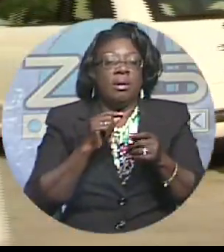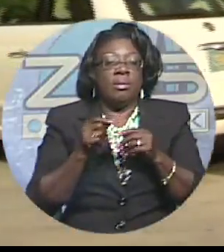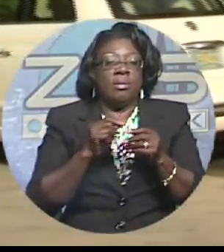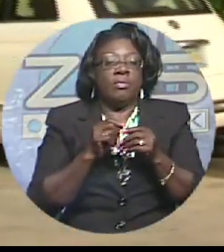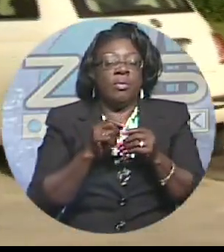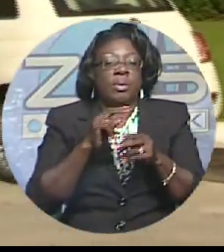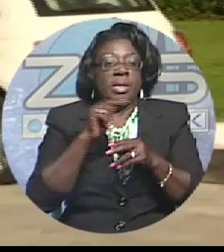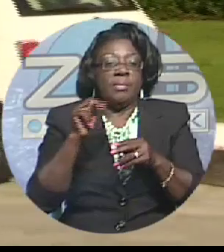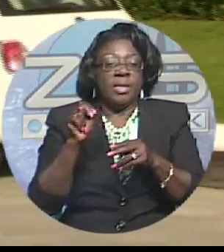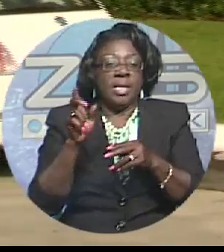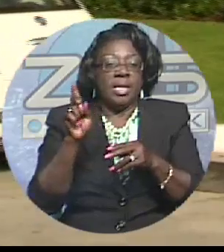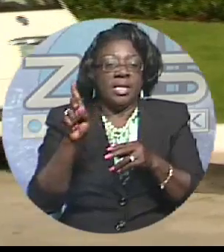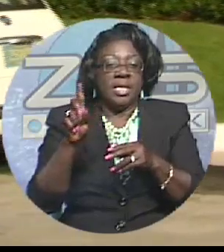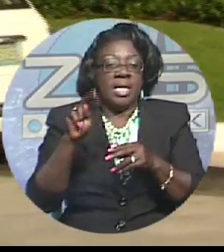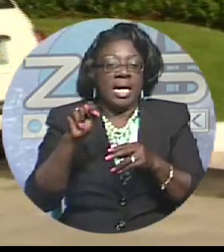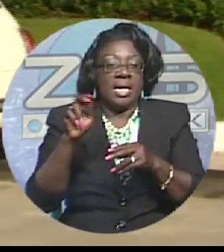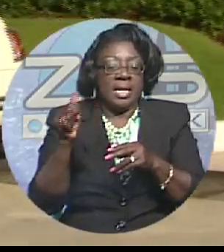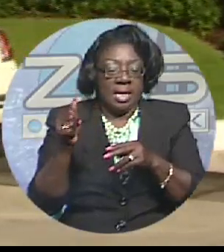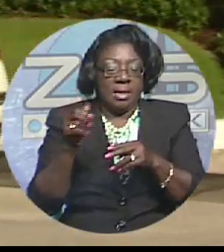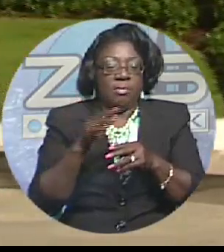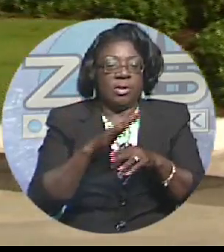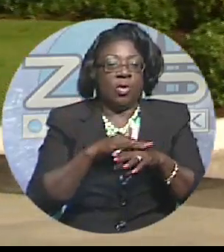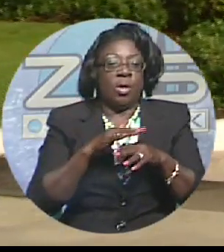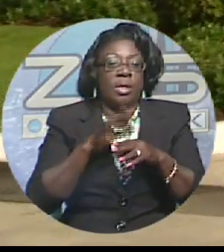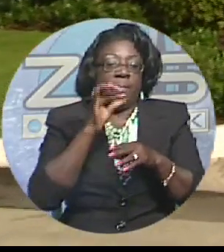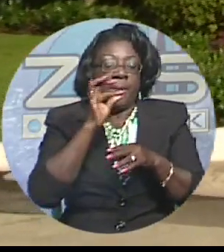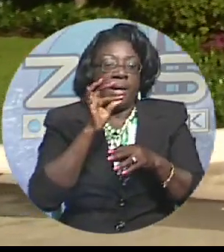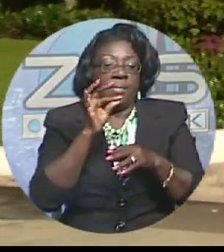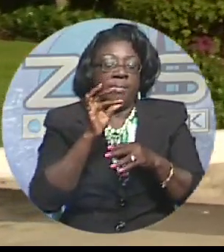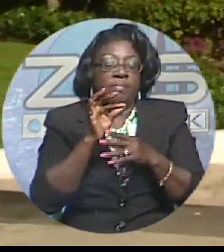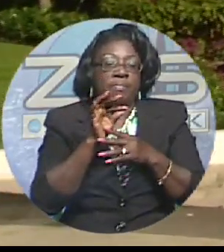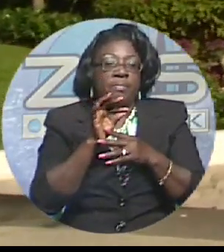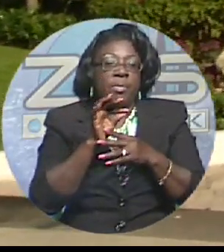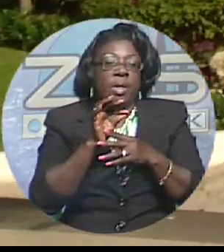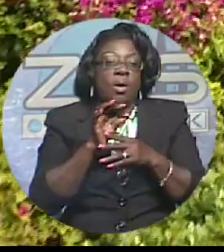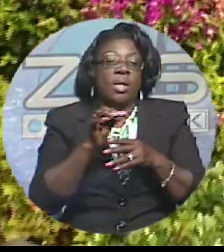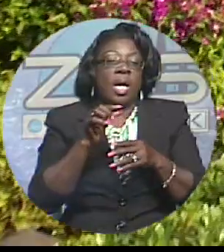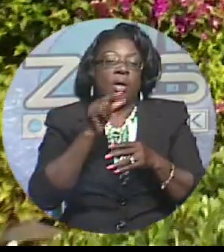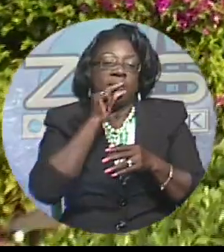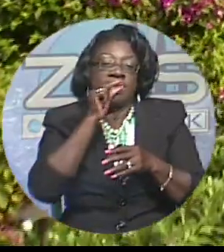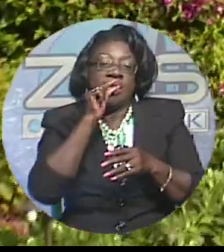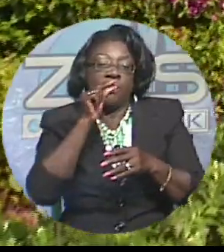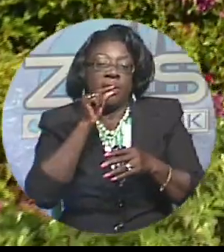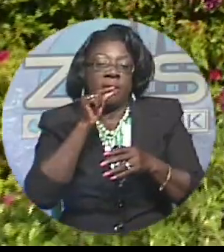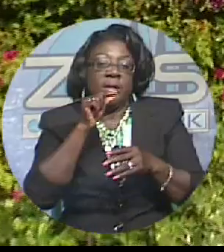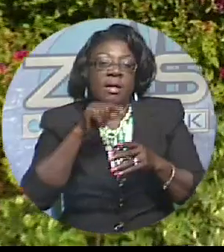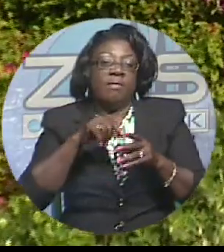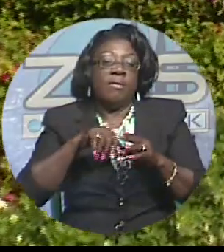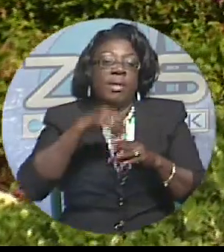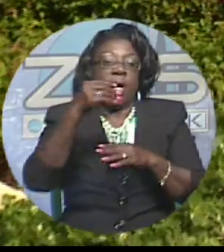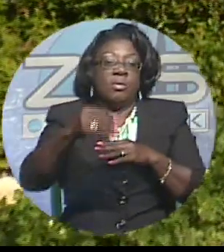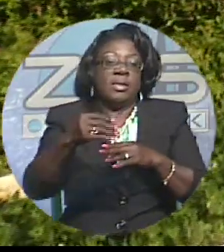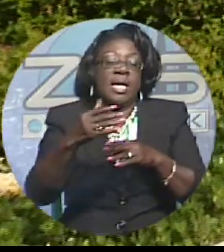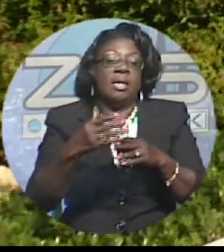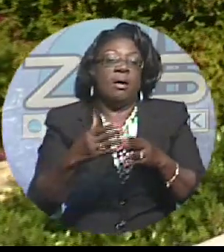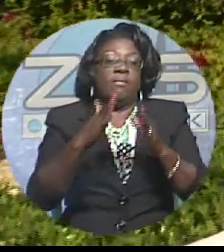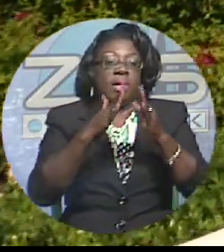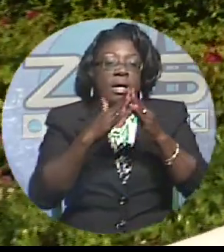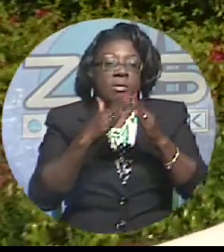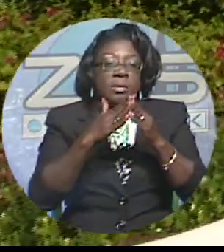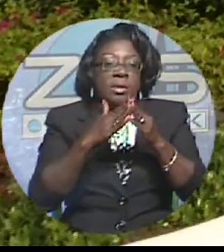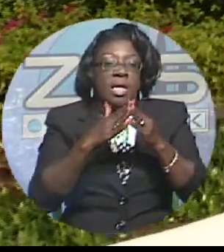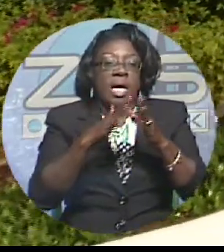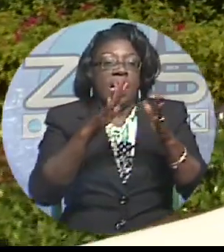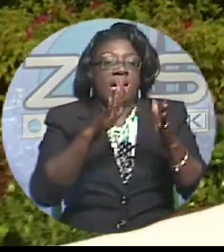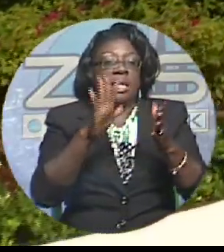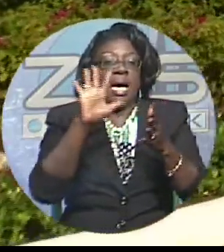DNA profile. However, Philip Vasily's DNA was also found on cigarette butts from the patio. Swabs from the handprint on the wall